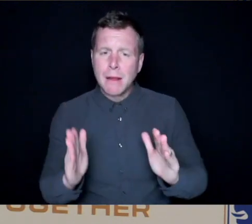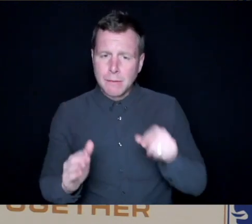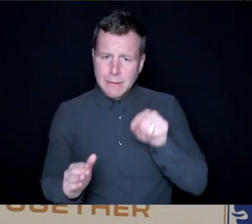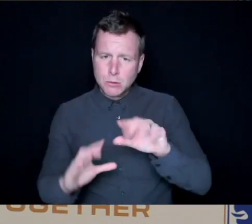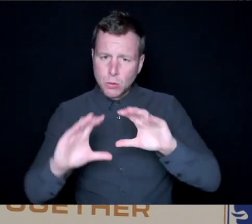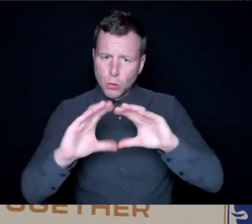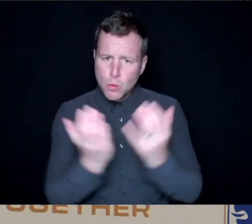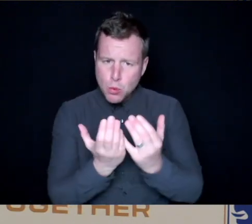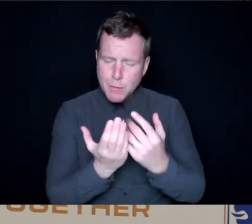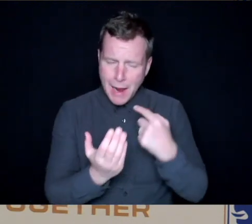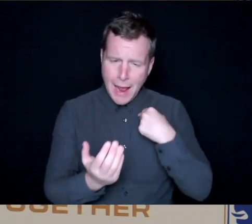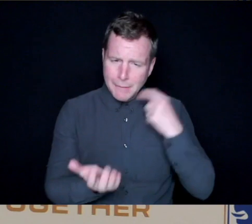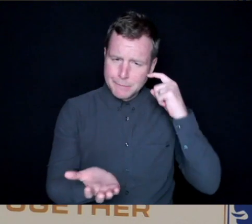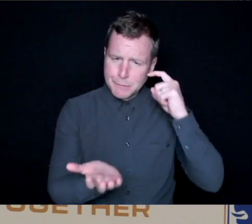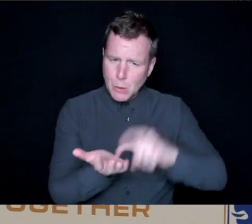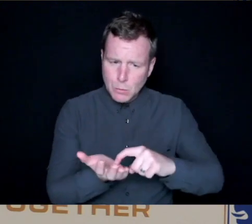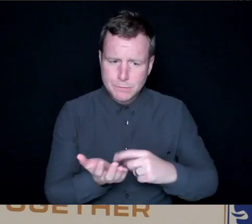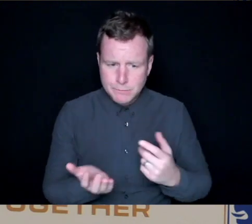group that I think that about.